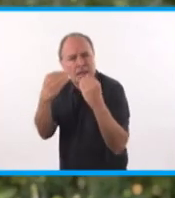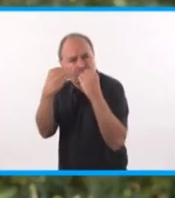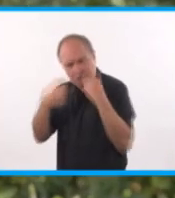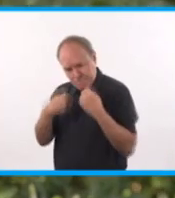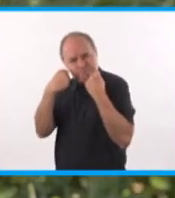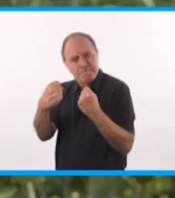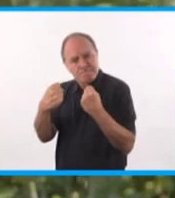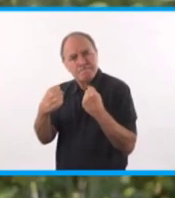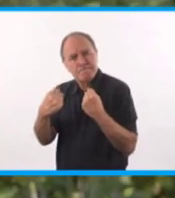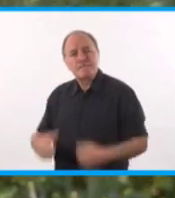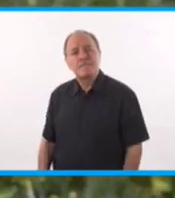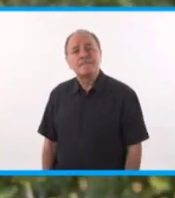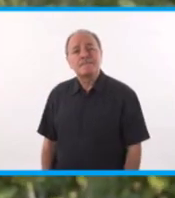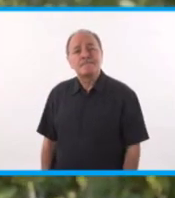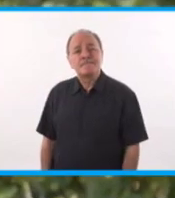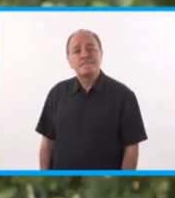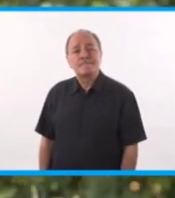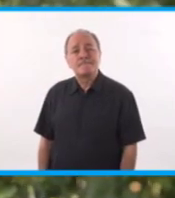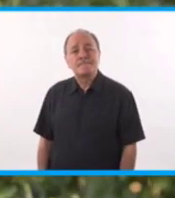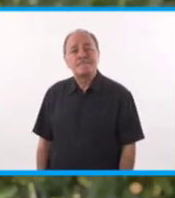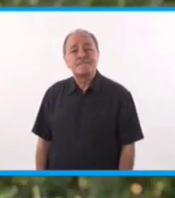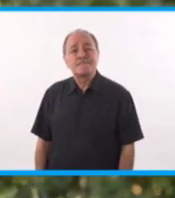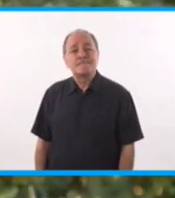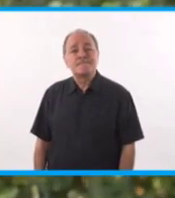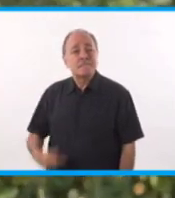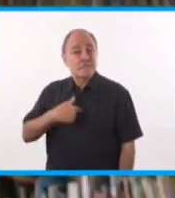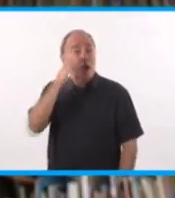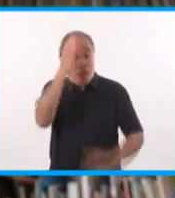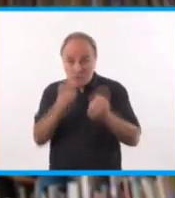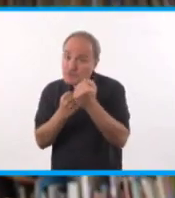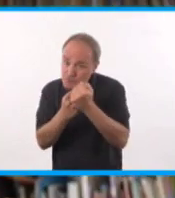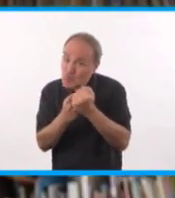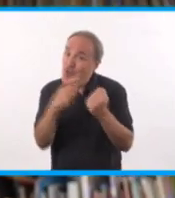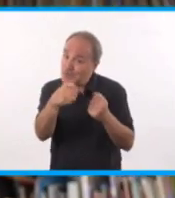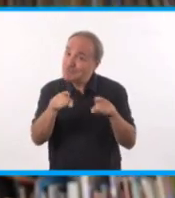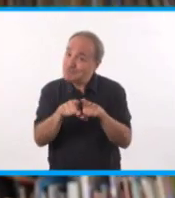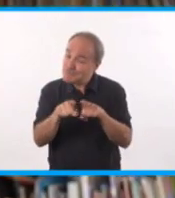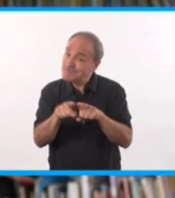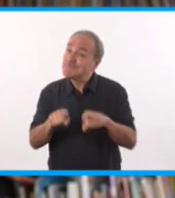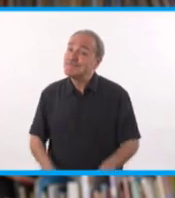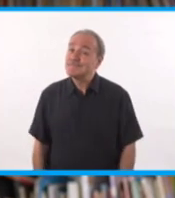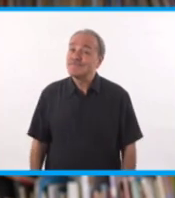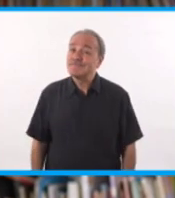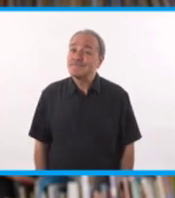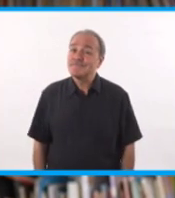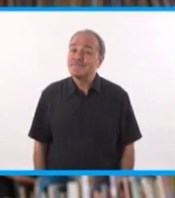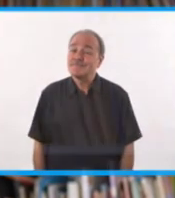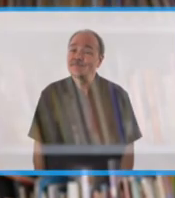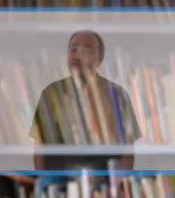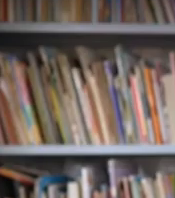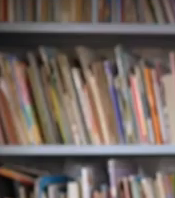I like that you take care of me, protect me and teach me how to protect myself. I would also be there for you in my own way.